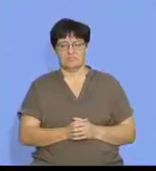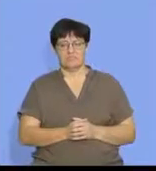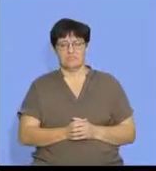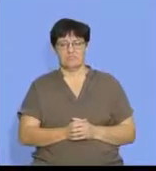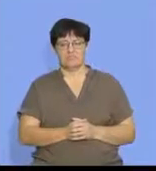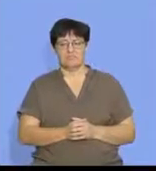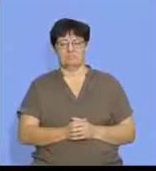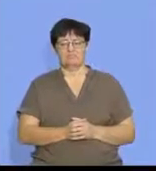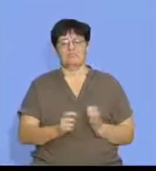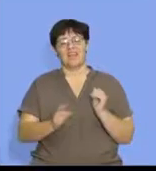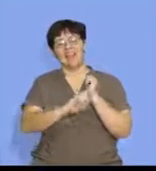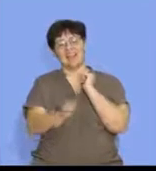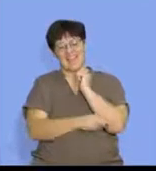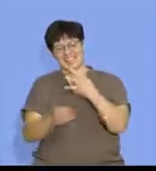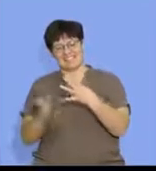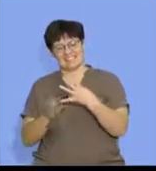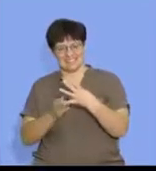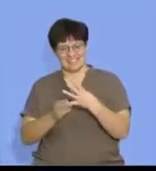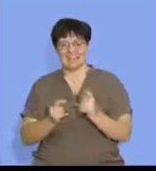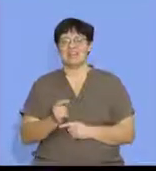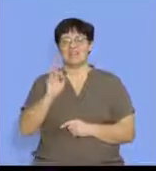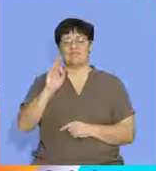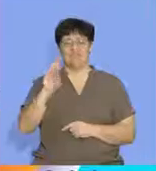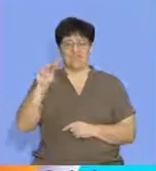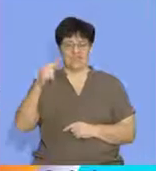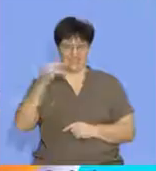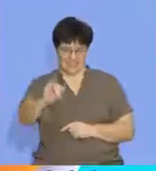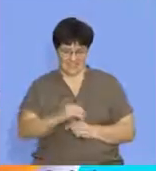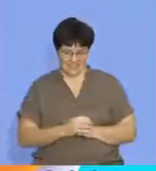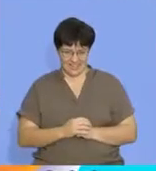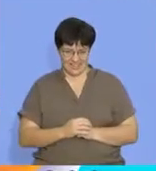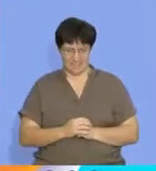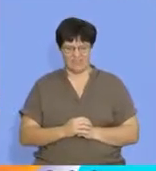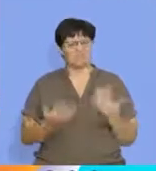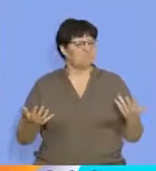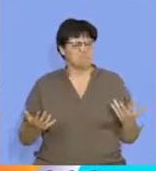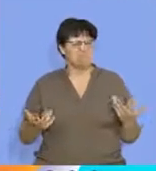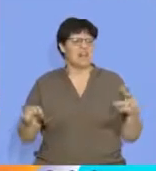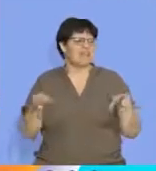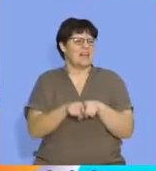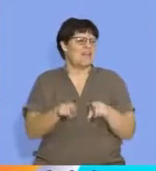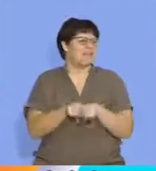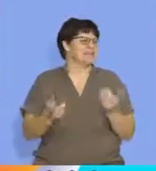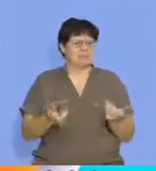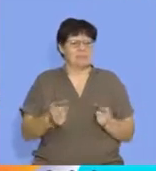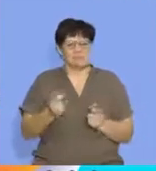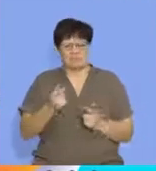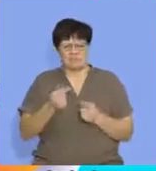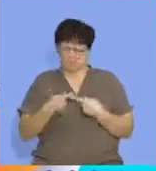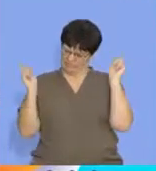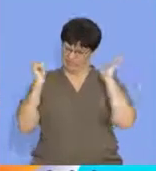Our last group of microorganisms are fungi. Now, they kind of like also a little bit off scale